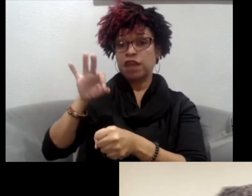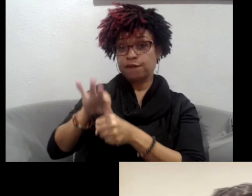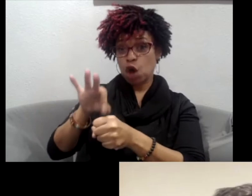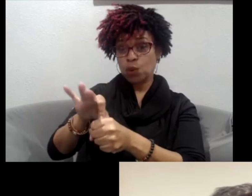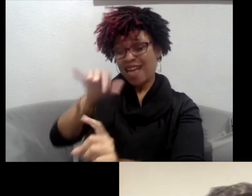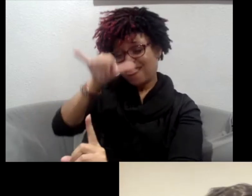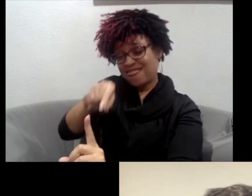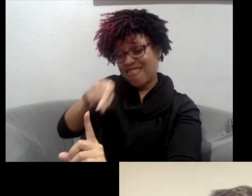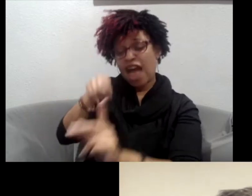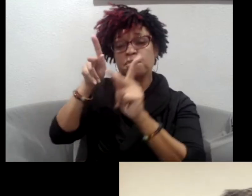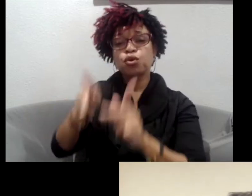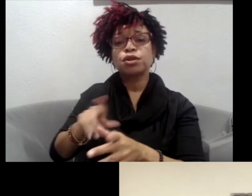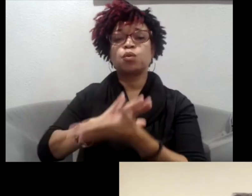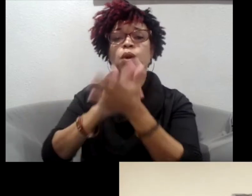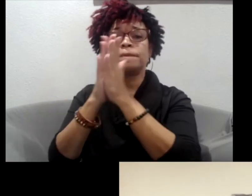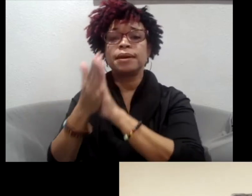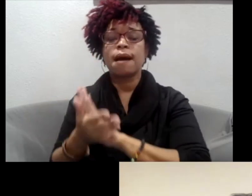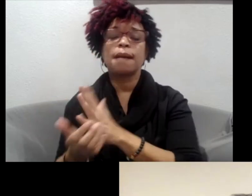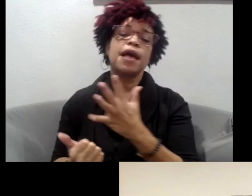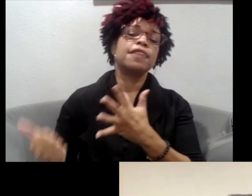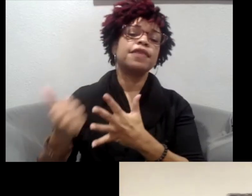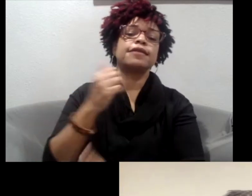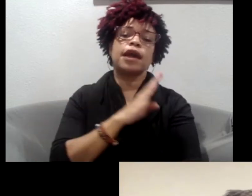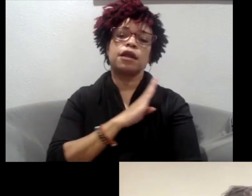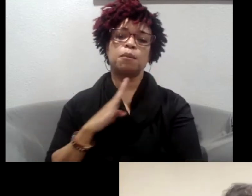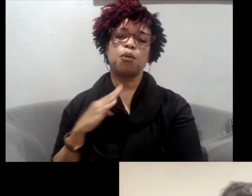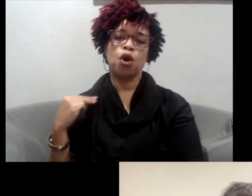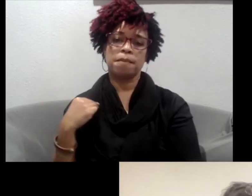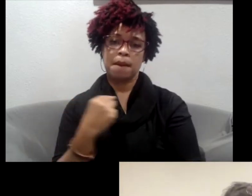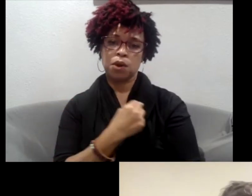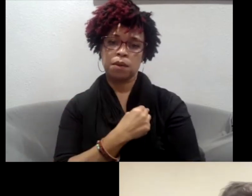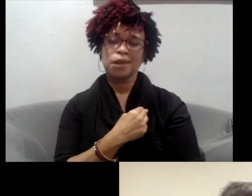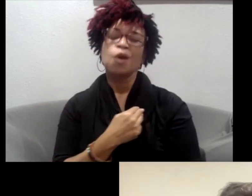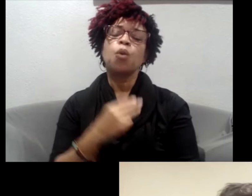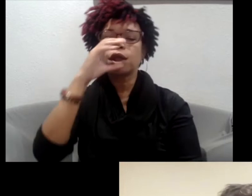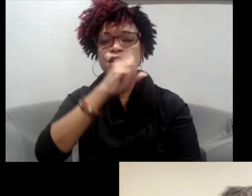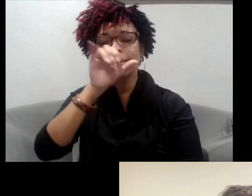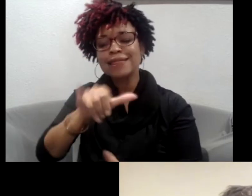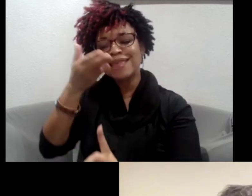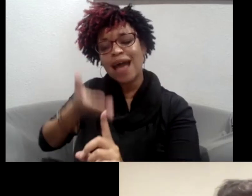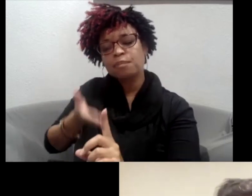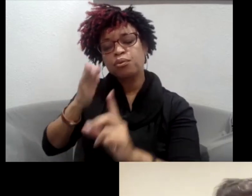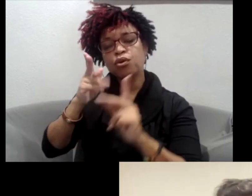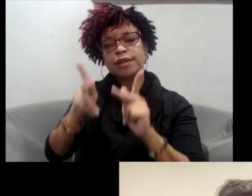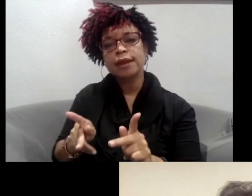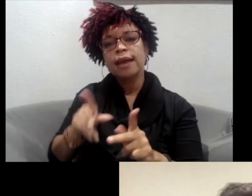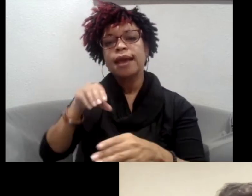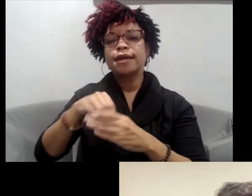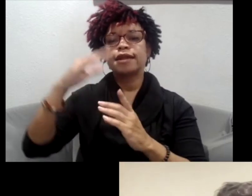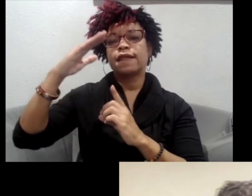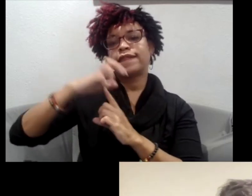will become the executive board member, assuming that that person is also in the top 7 for